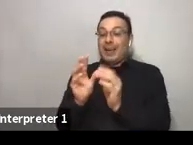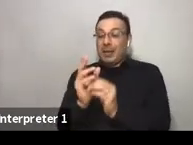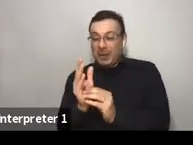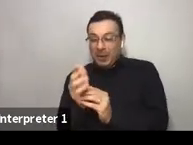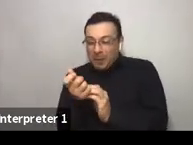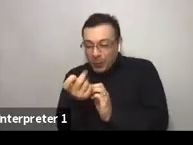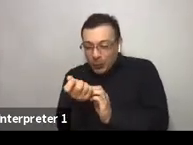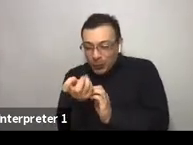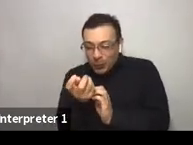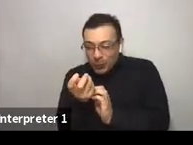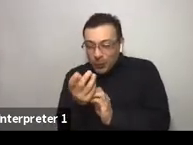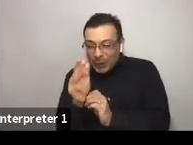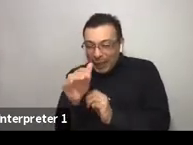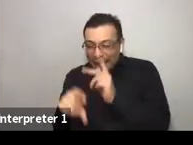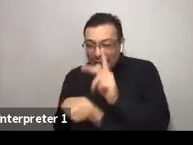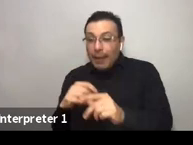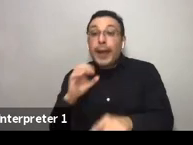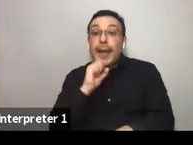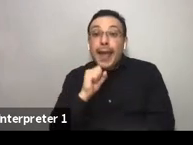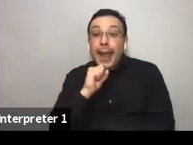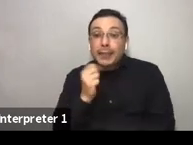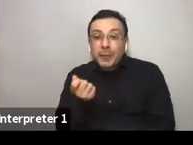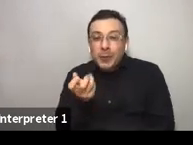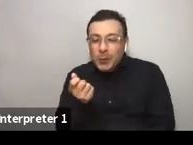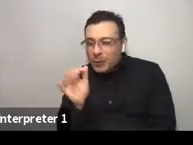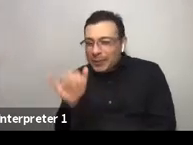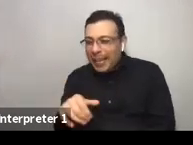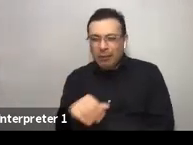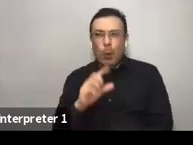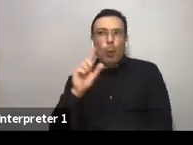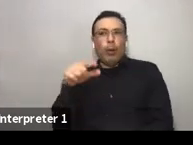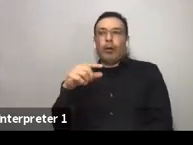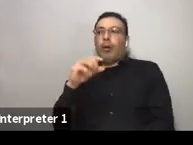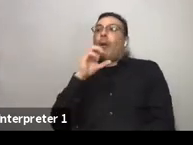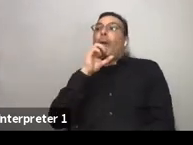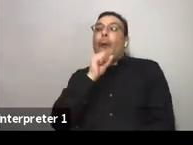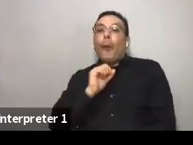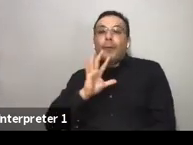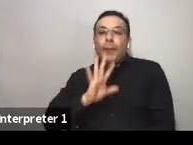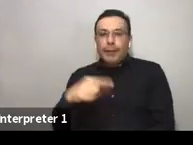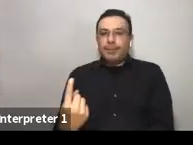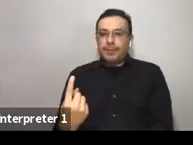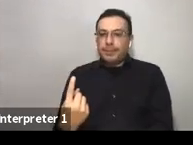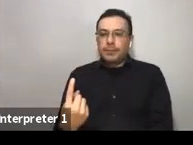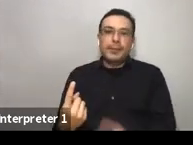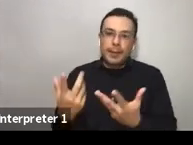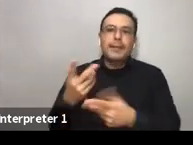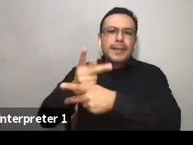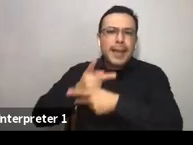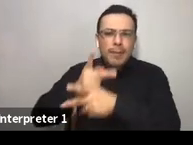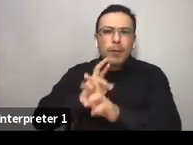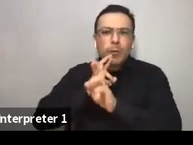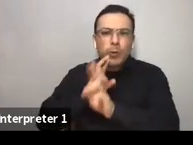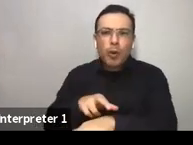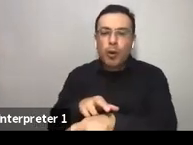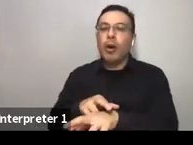of people with those demographics in that area. Just be careful on those reports to make sure